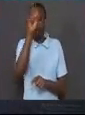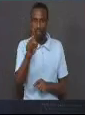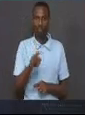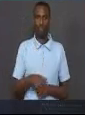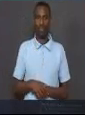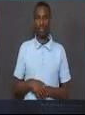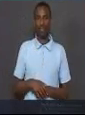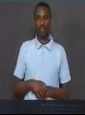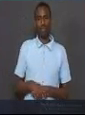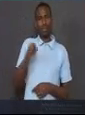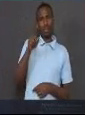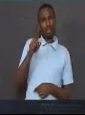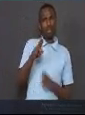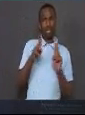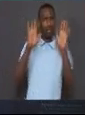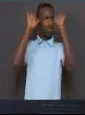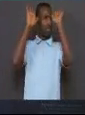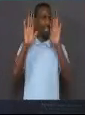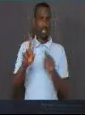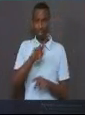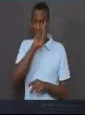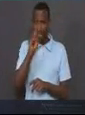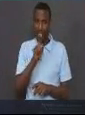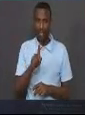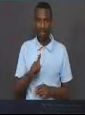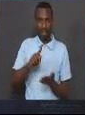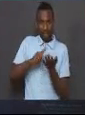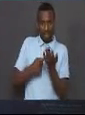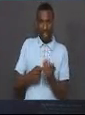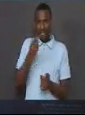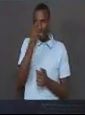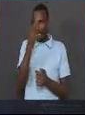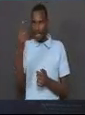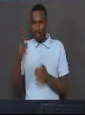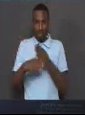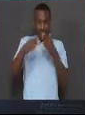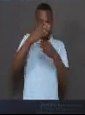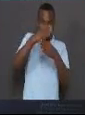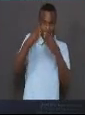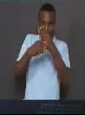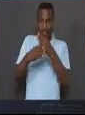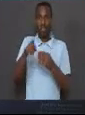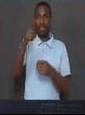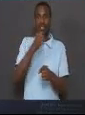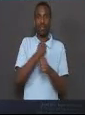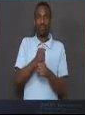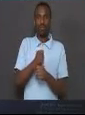This is a tricky problem, so try to solve each step one at a